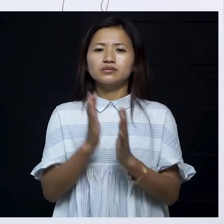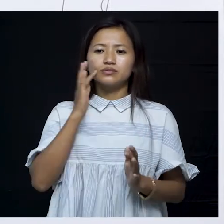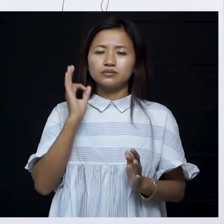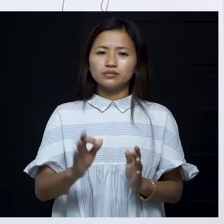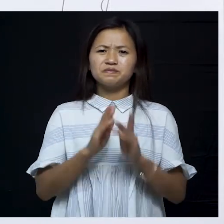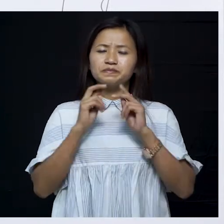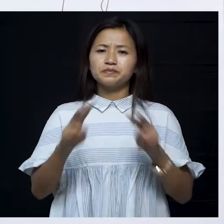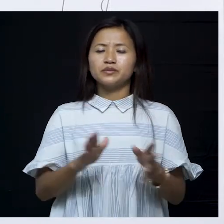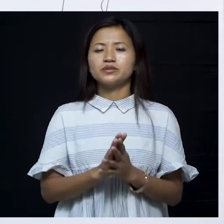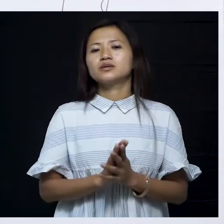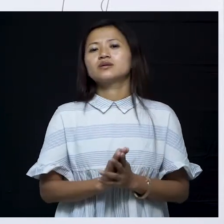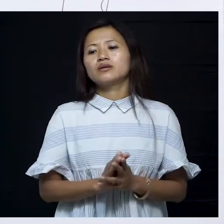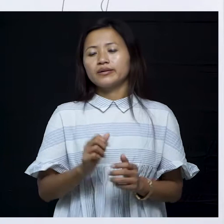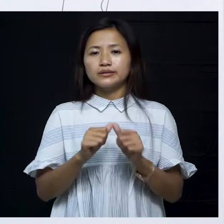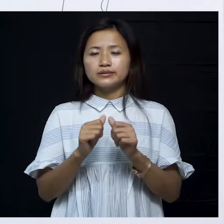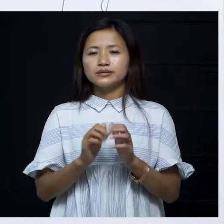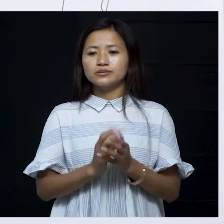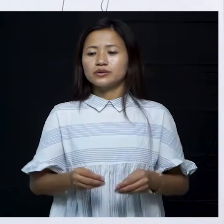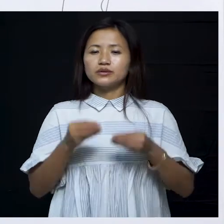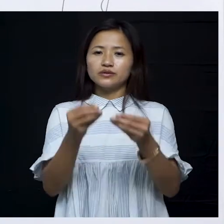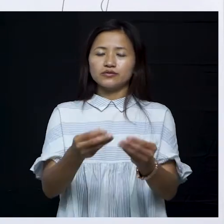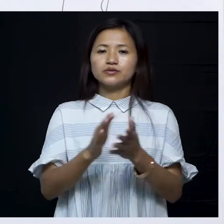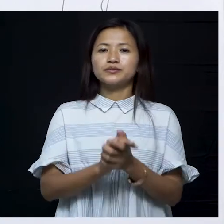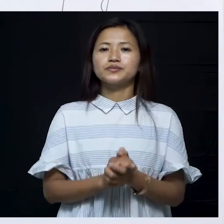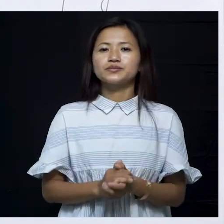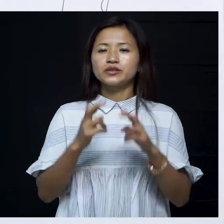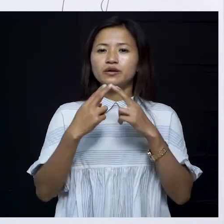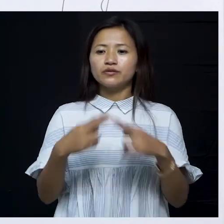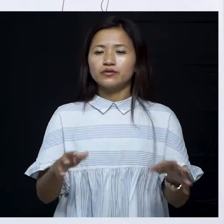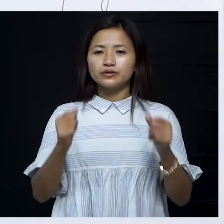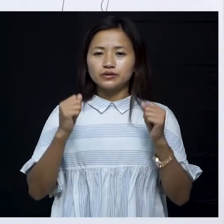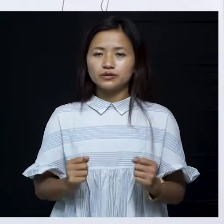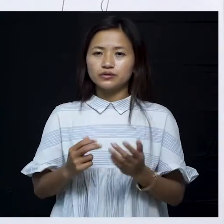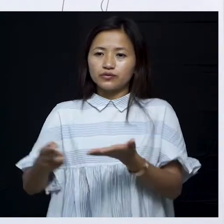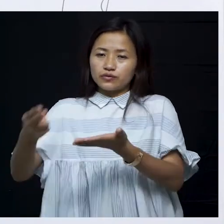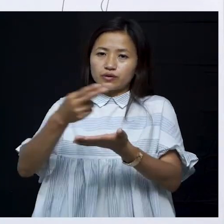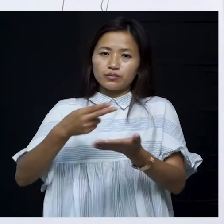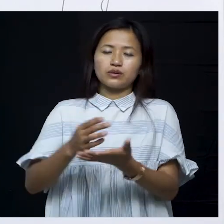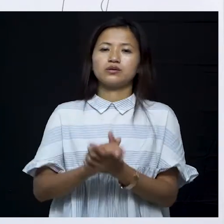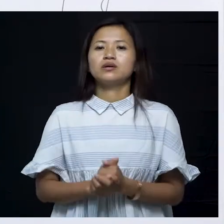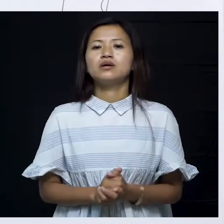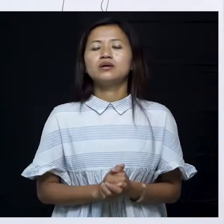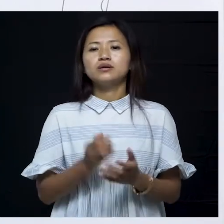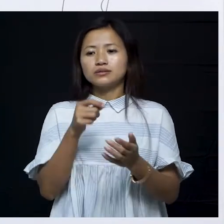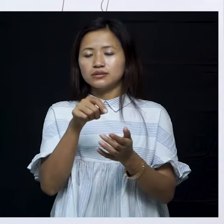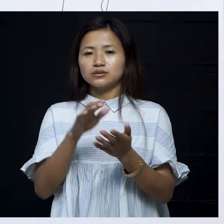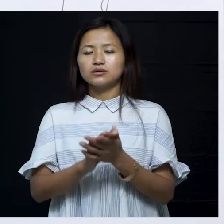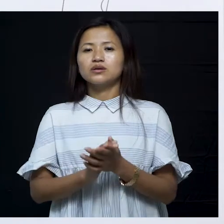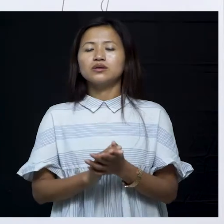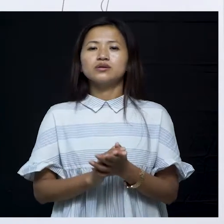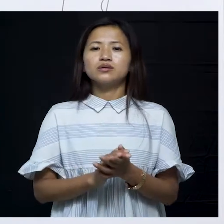government has tried to improve this agriculture by giving them free seeds to the farmers. A proper way